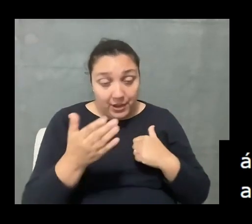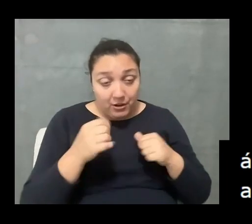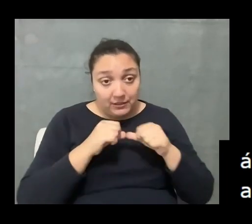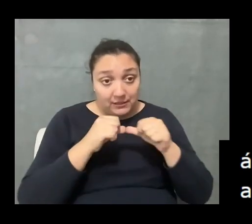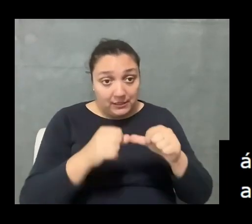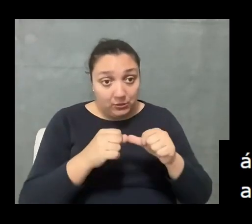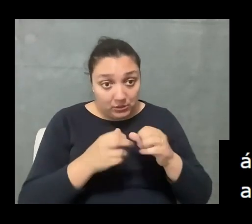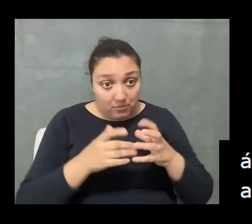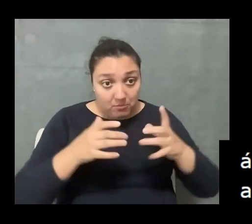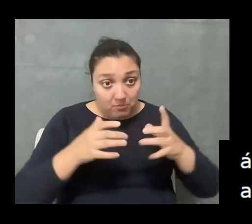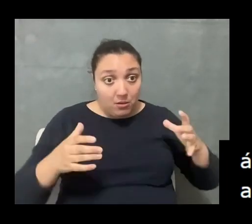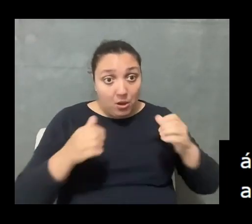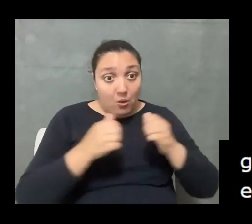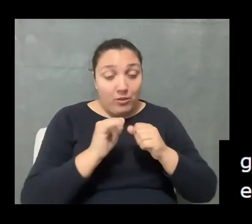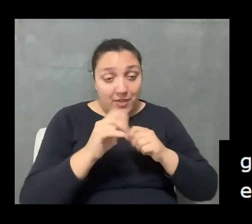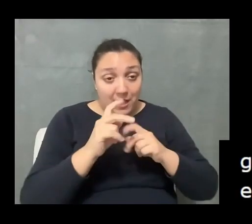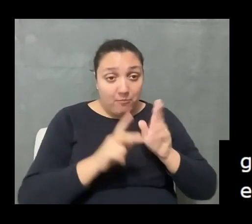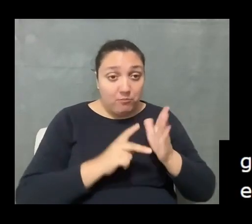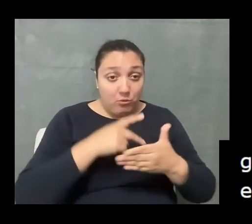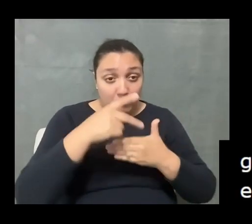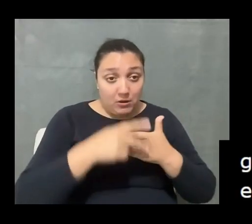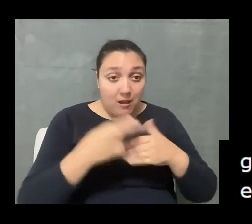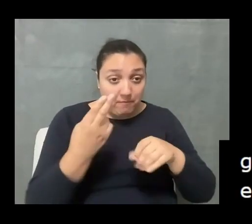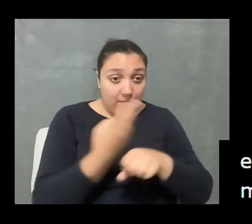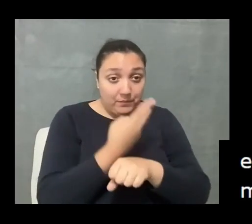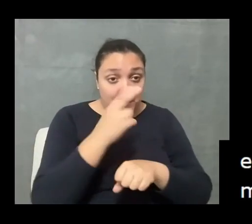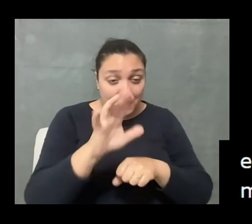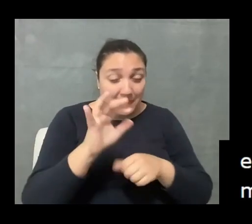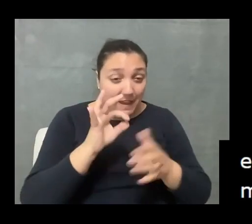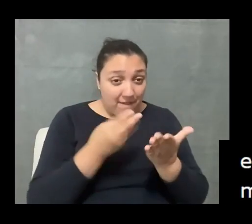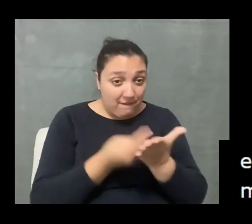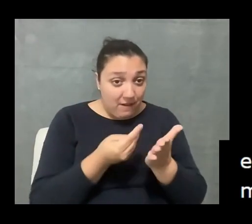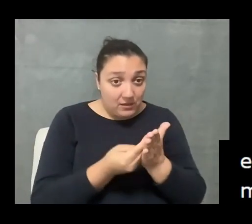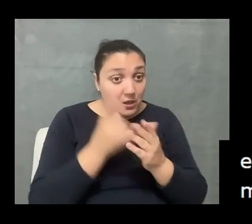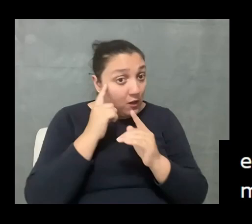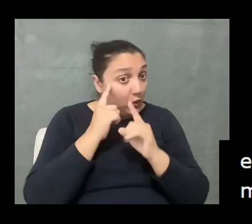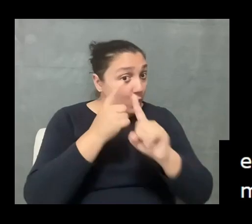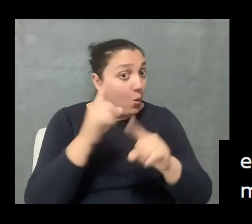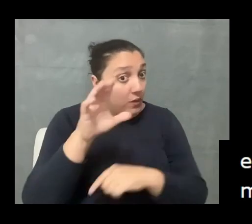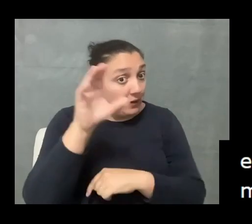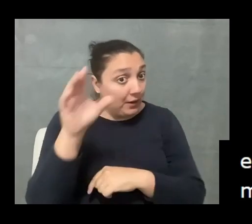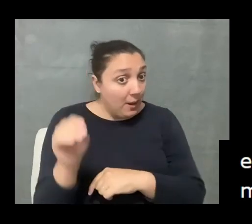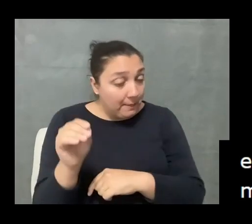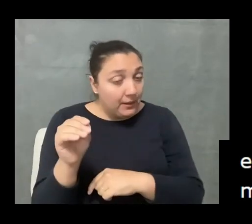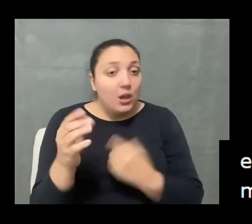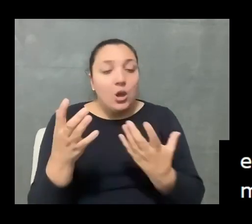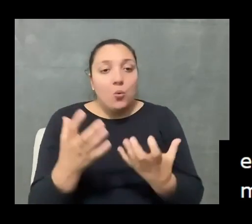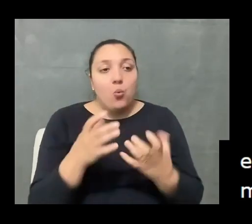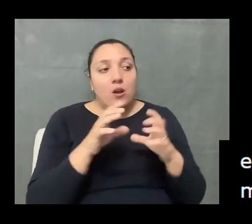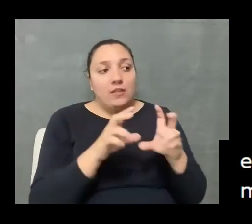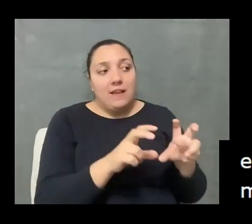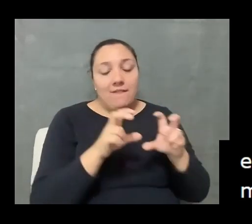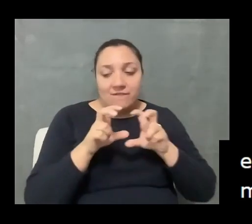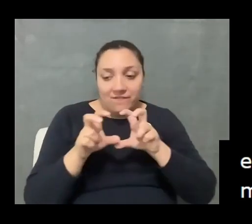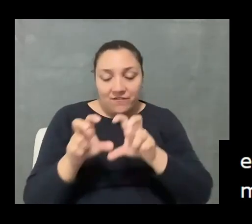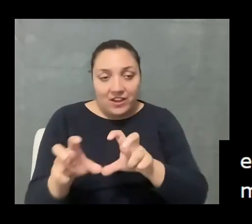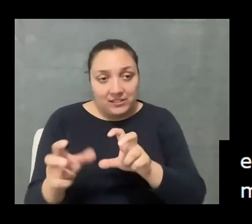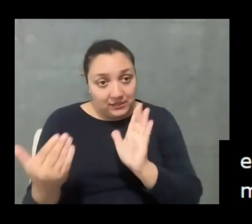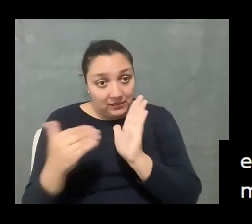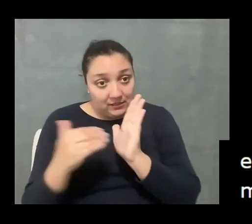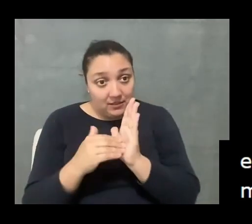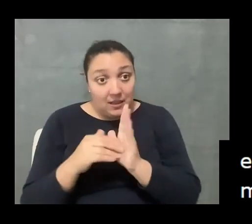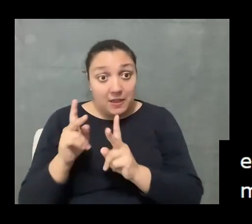that program utilizing those funds. The goal of our company is to be able to reinvest the money that people would normally spend on their